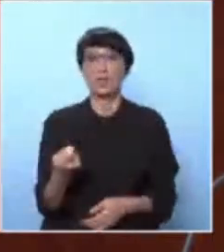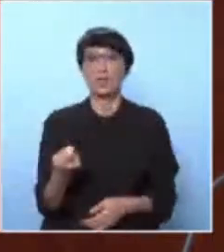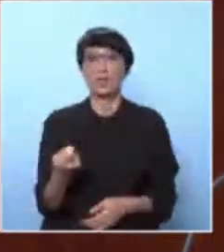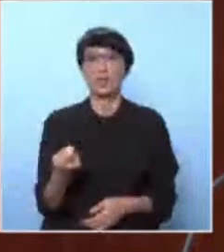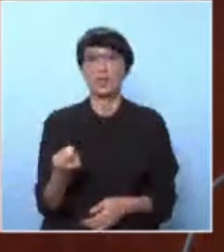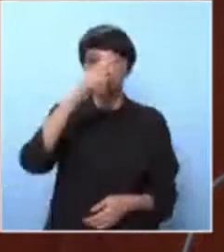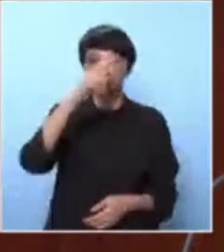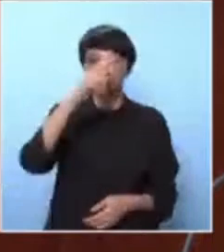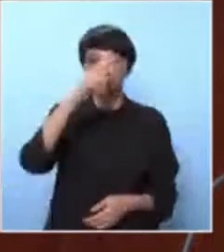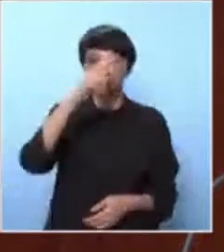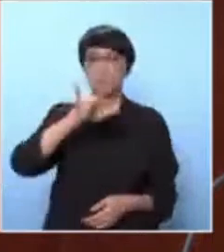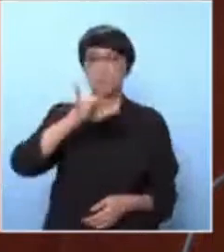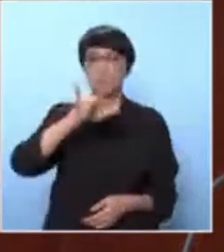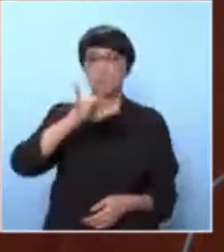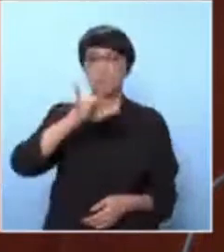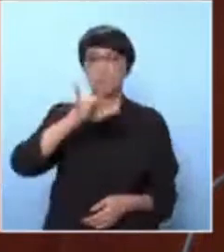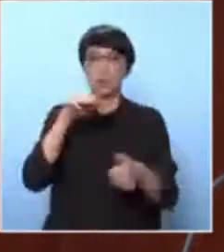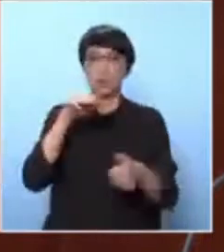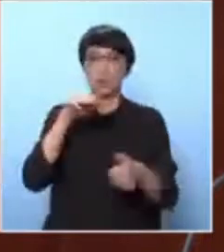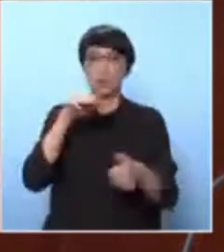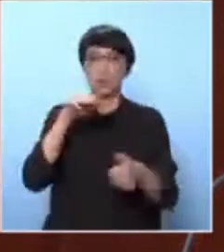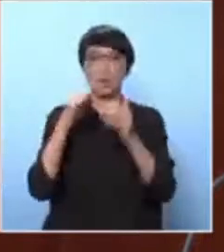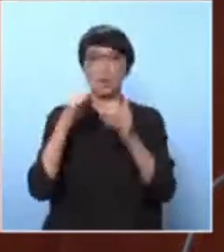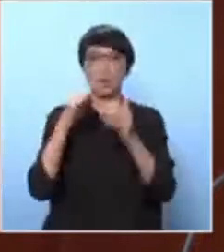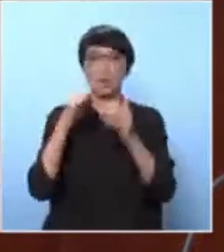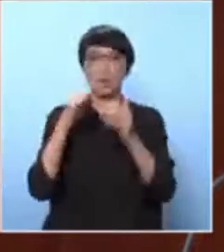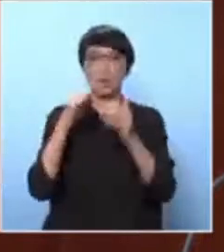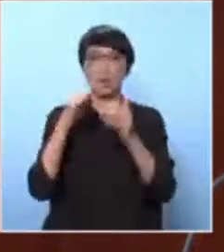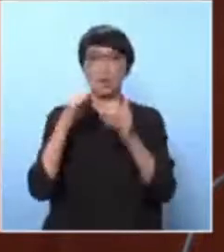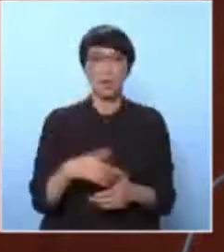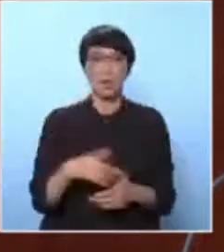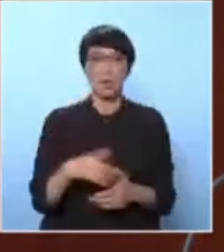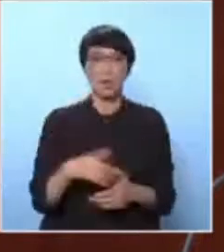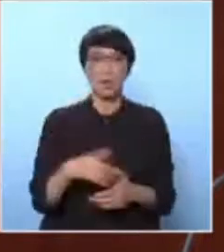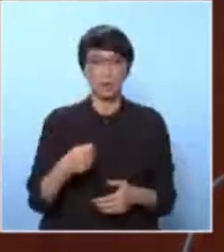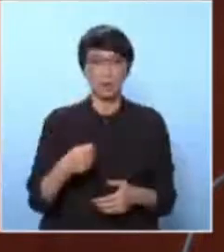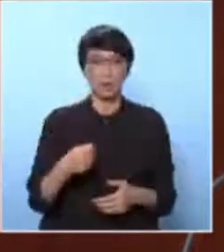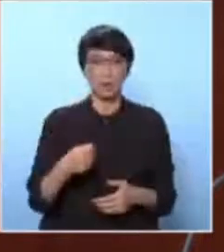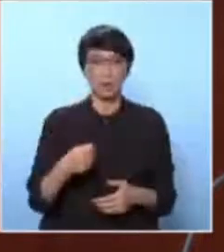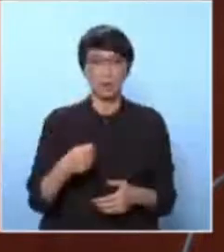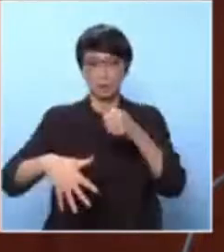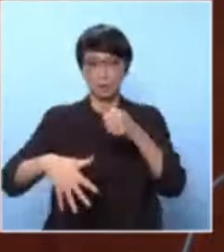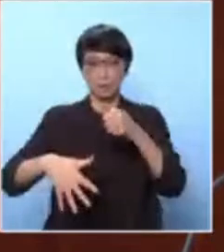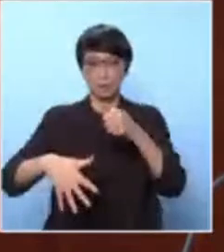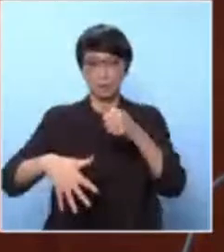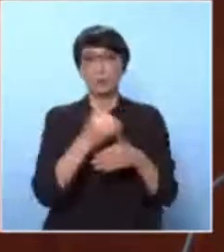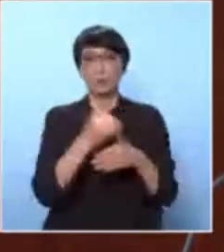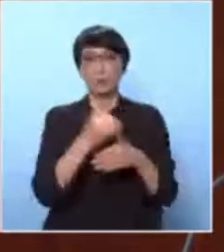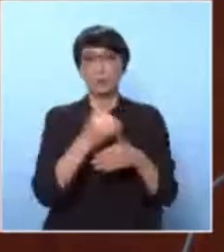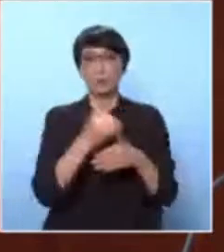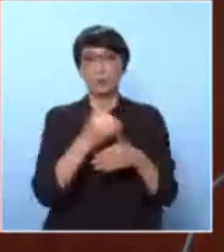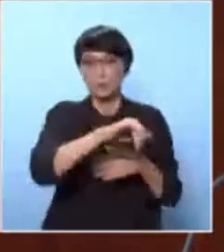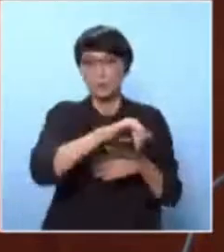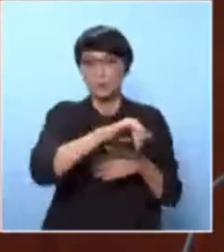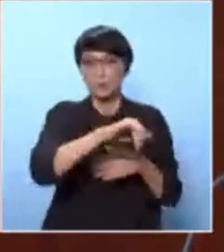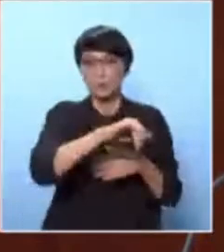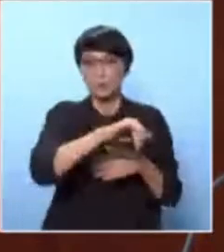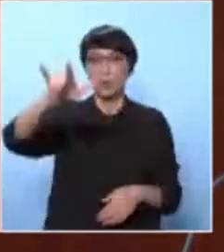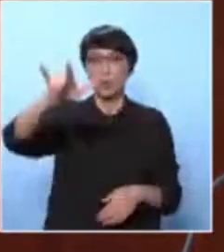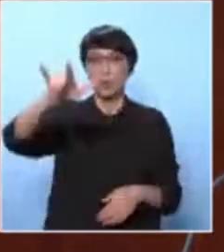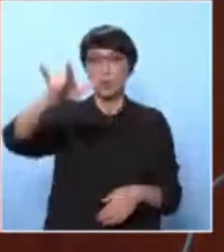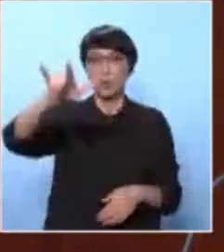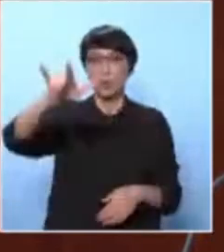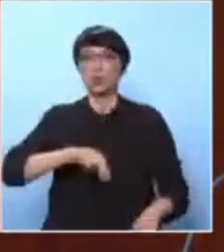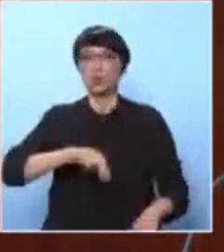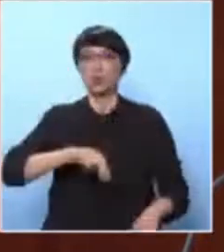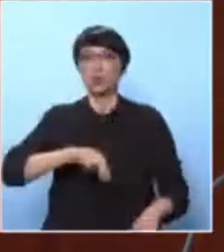Smart Lane beginning next year, so that passengers will not need to take out such items as liquids and electronic